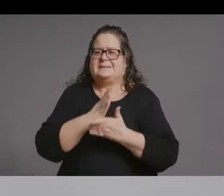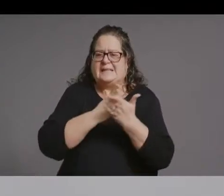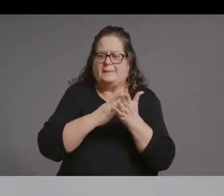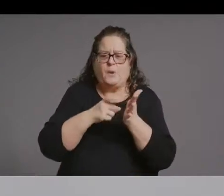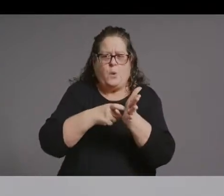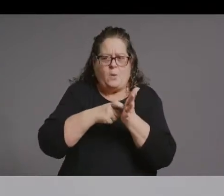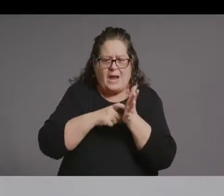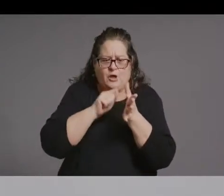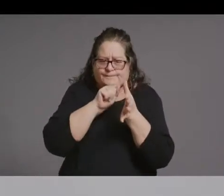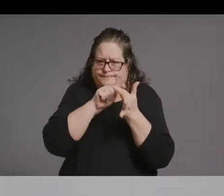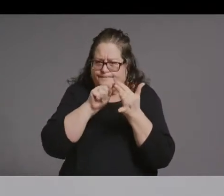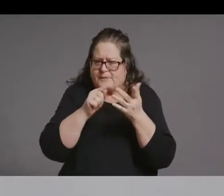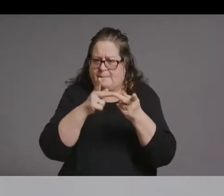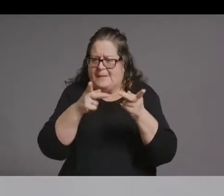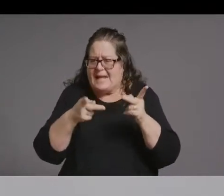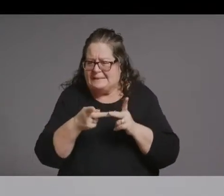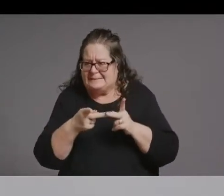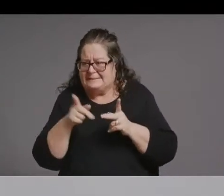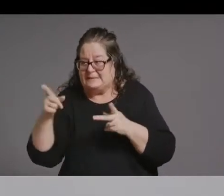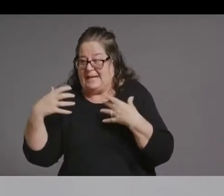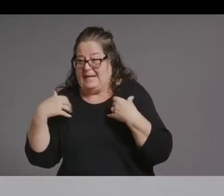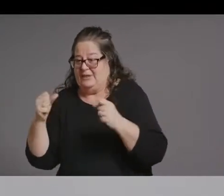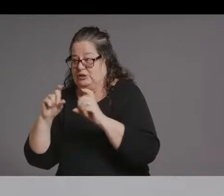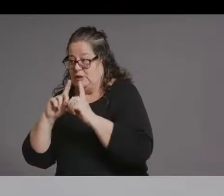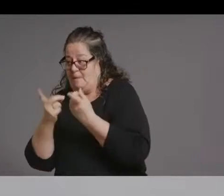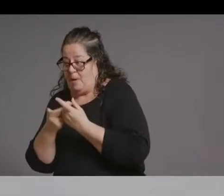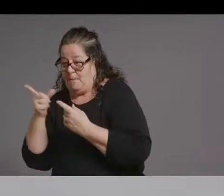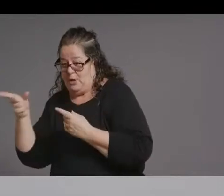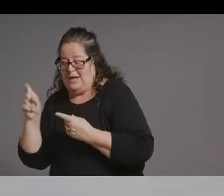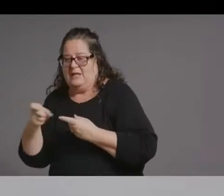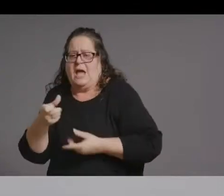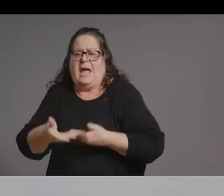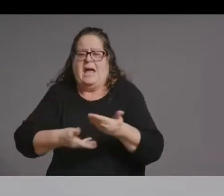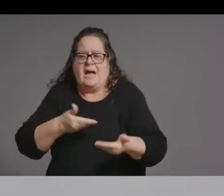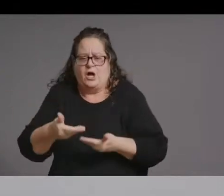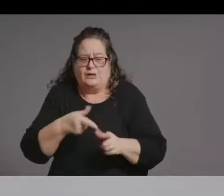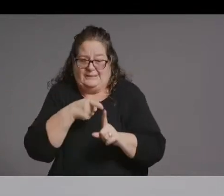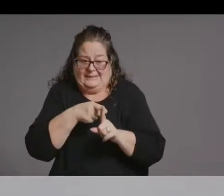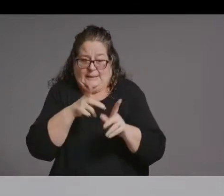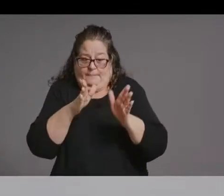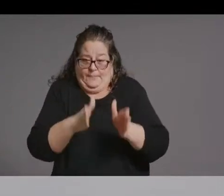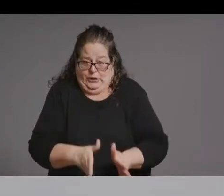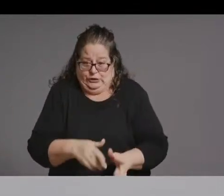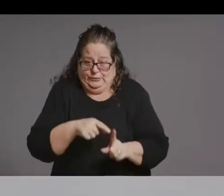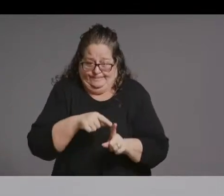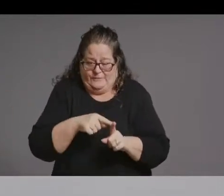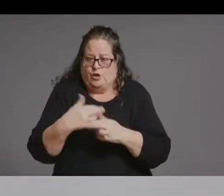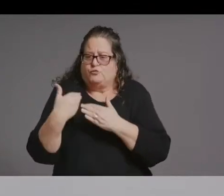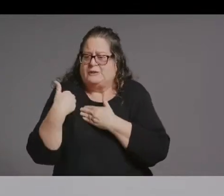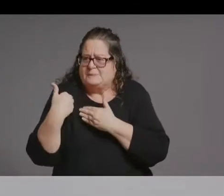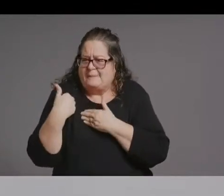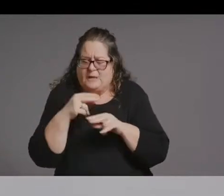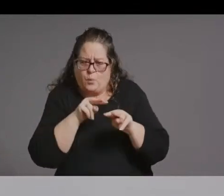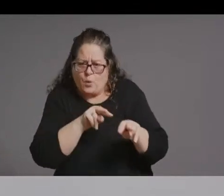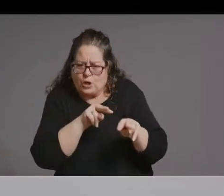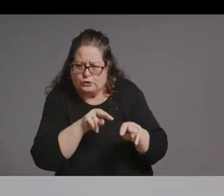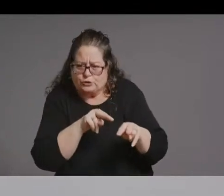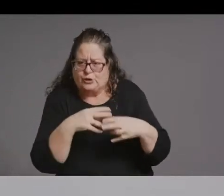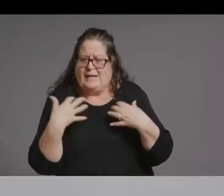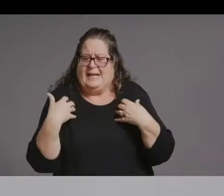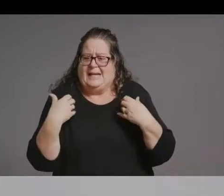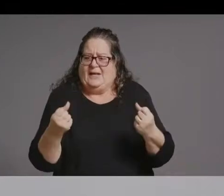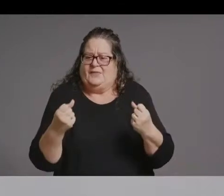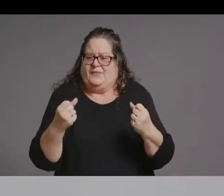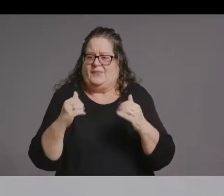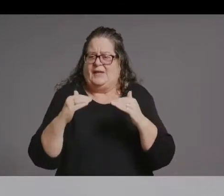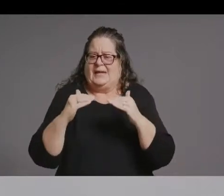at health equity. So like one of them is a data analyst that looks at health equity. I think another one